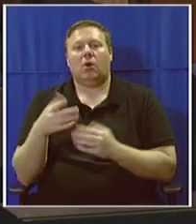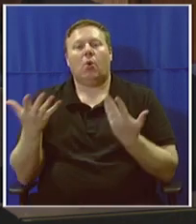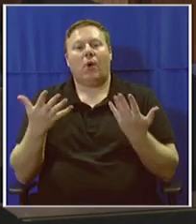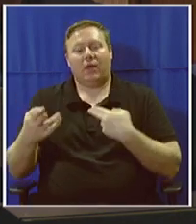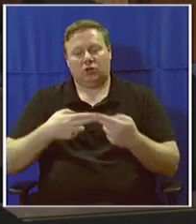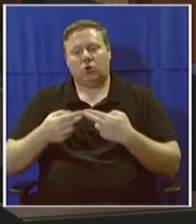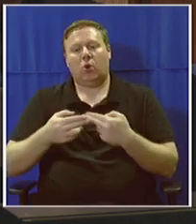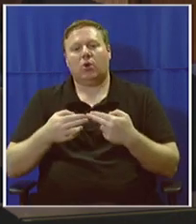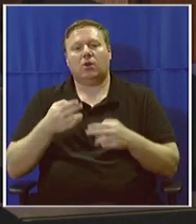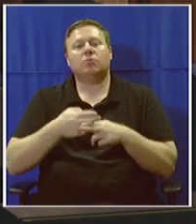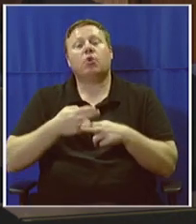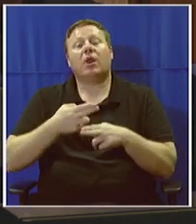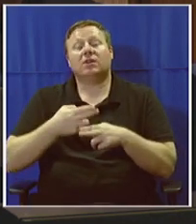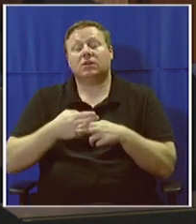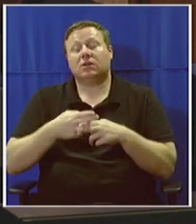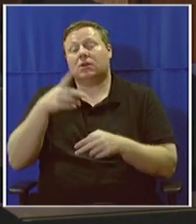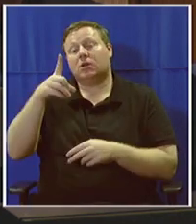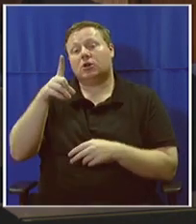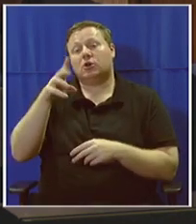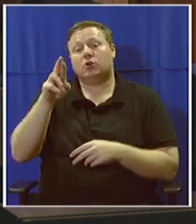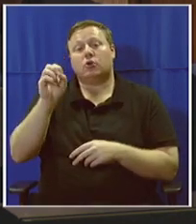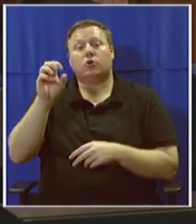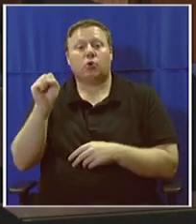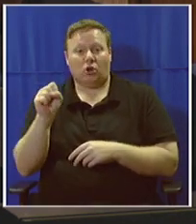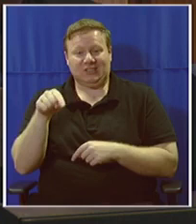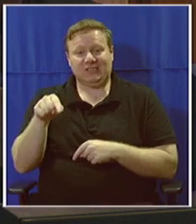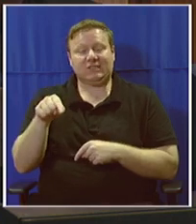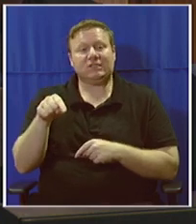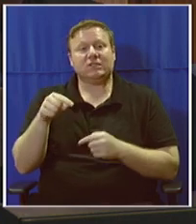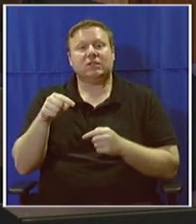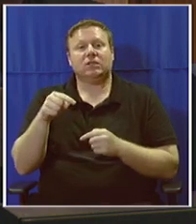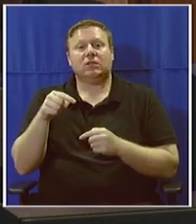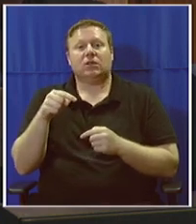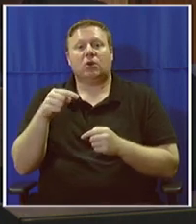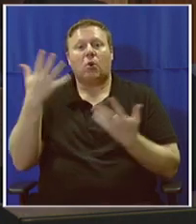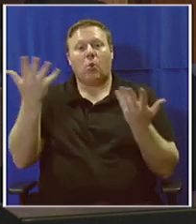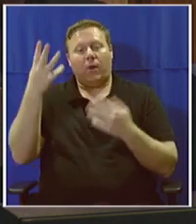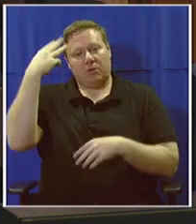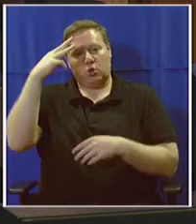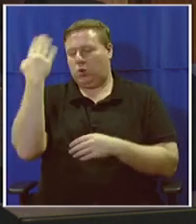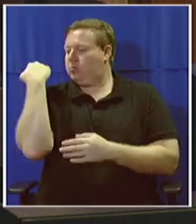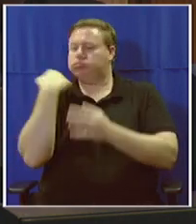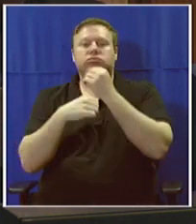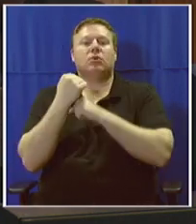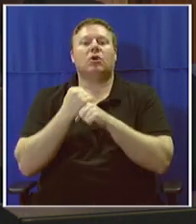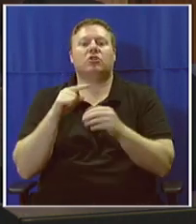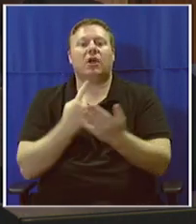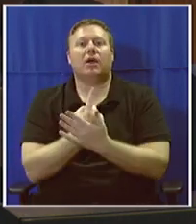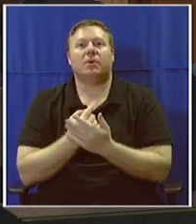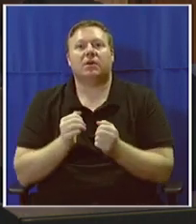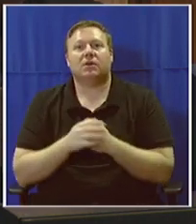a Joss restaurant in Pretoria last year. We remember that he